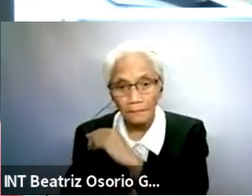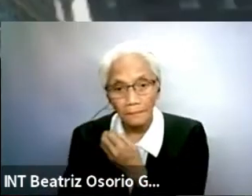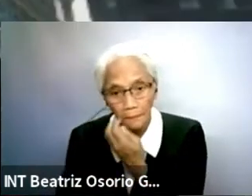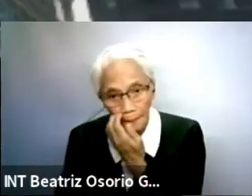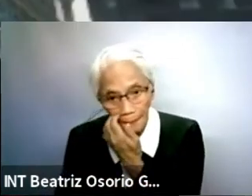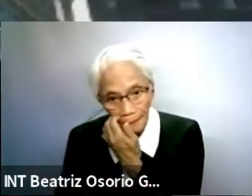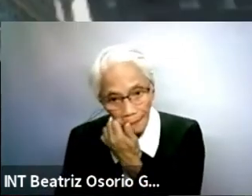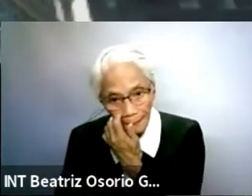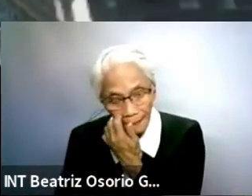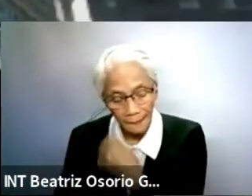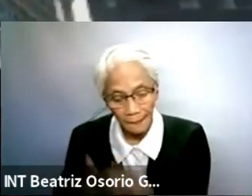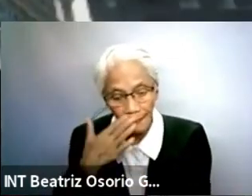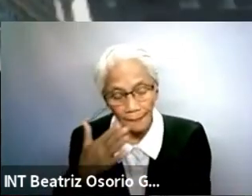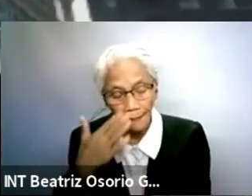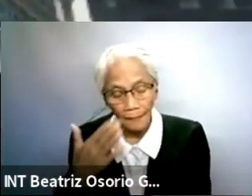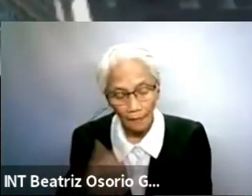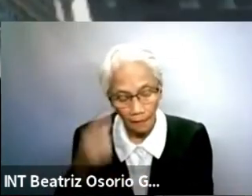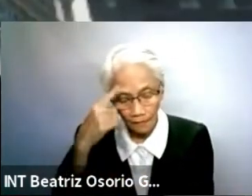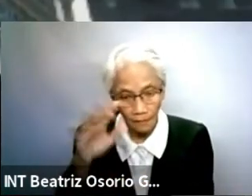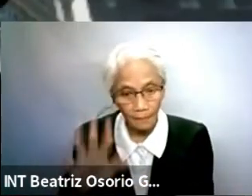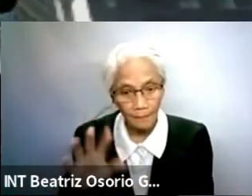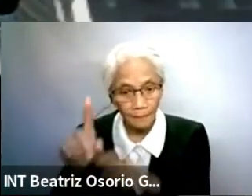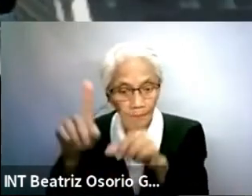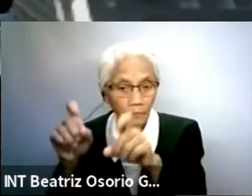Thank you very much for the question. I think